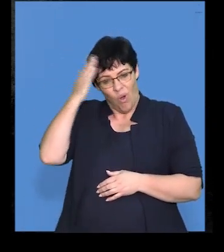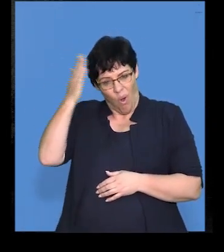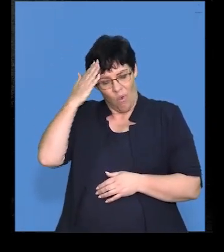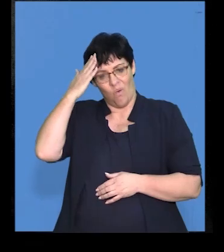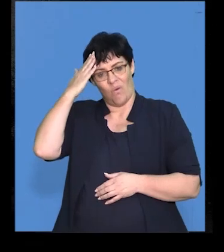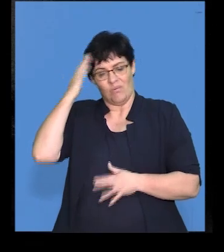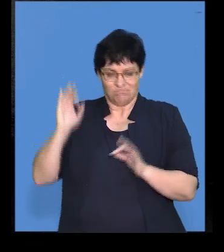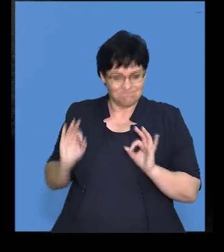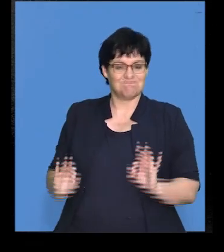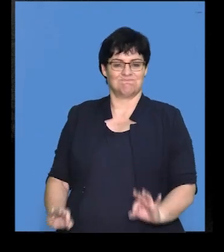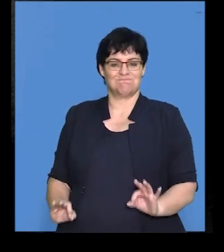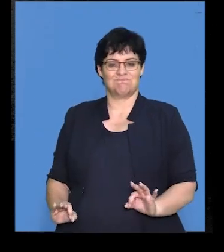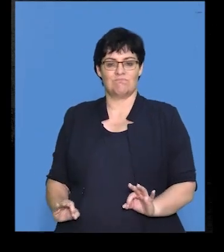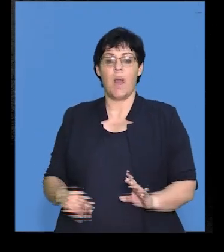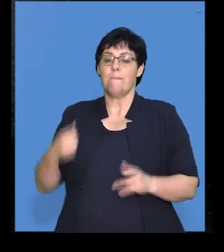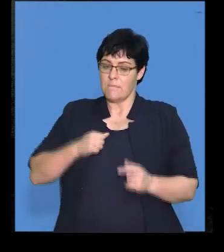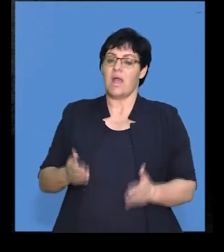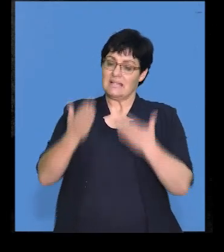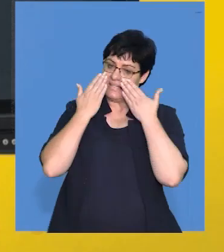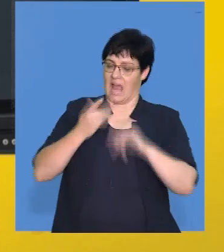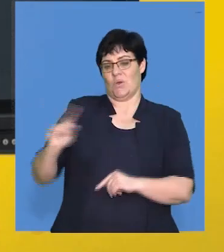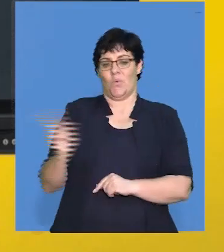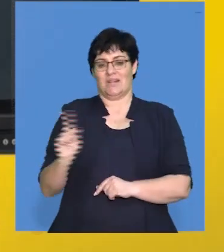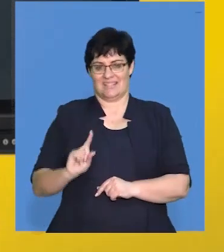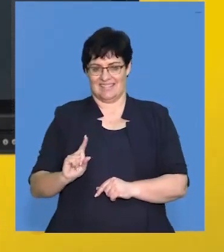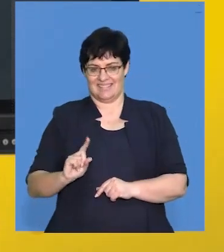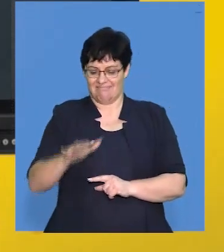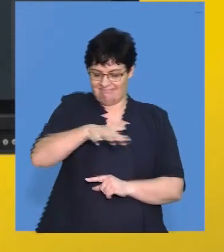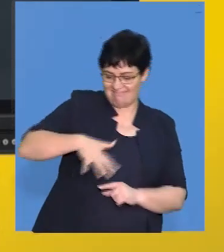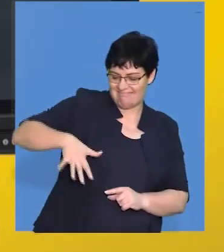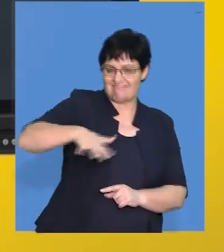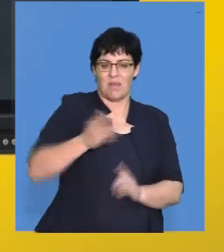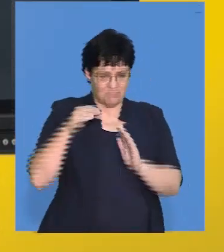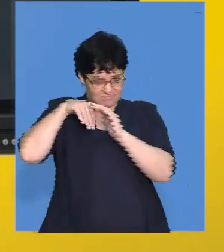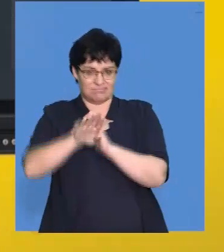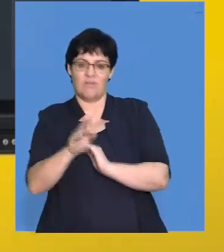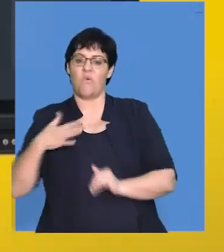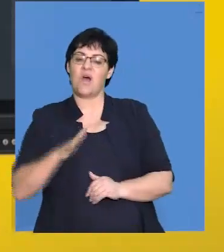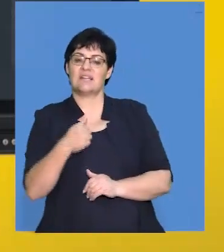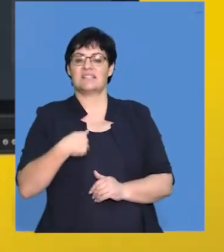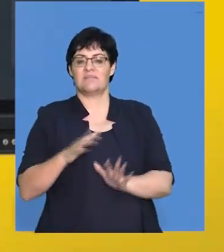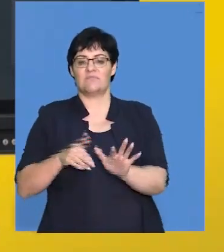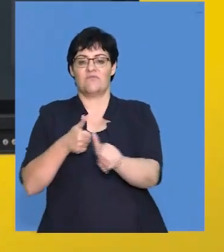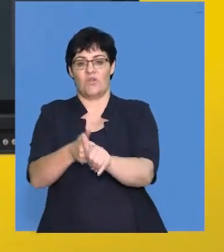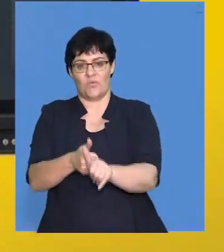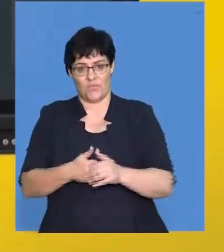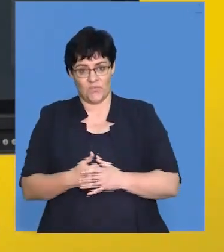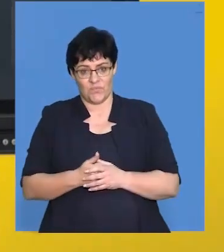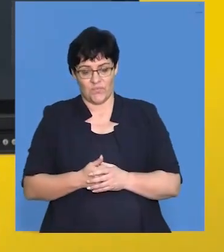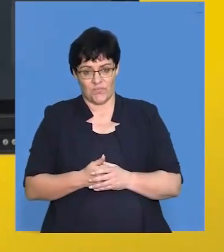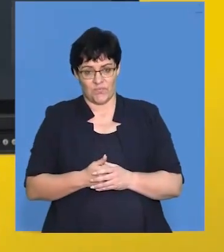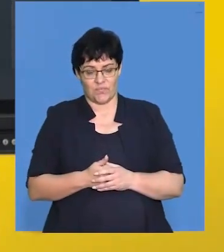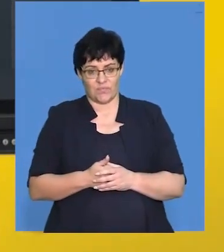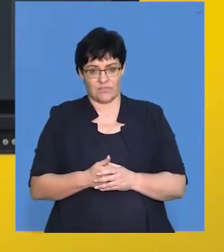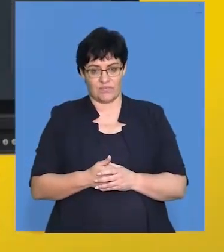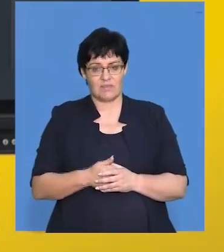is certain of the program or the field of study she wants to pursue. So